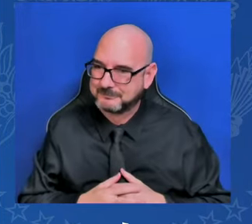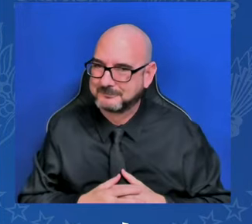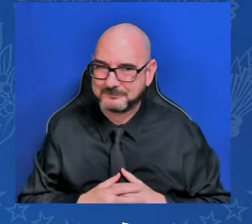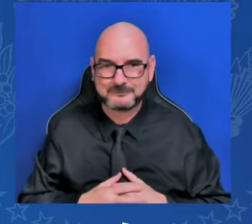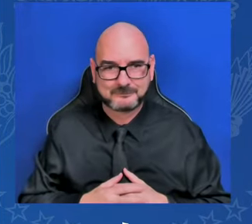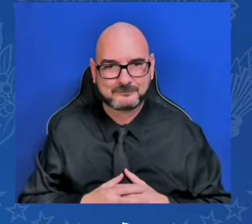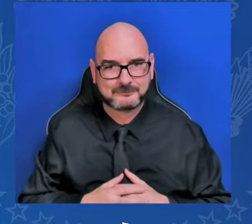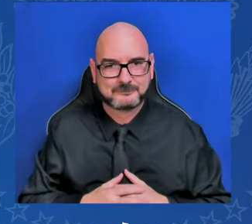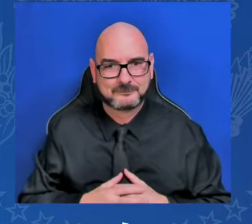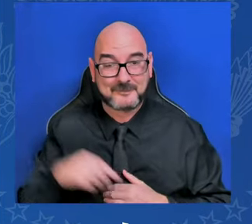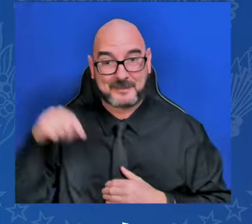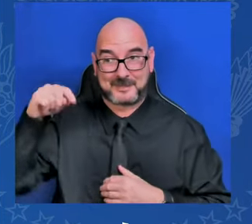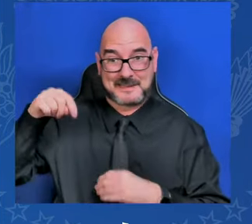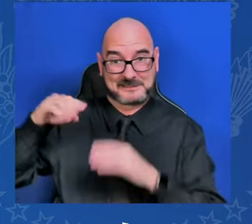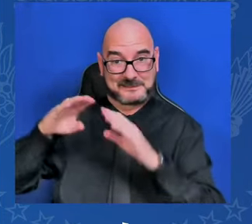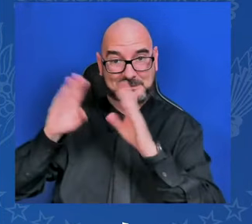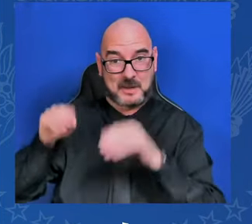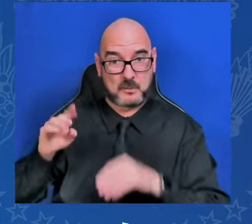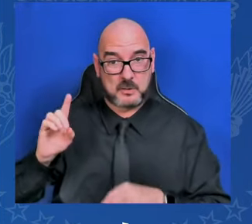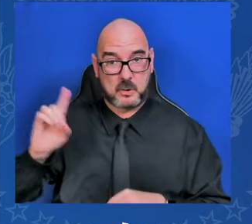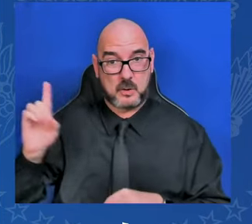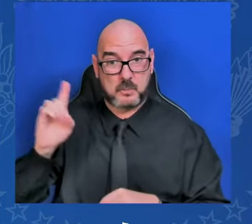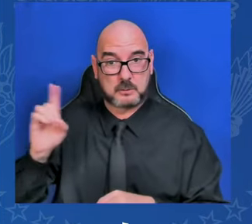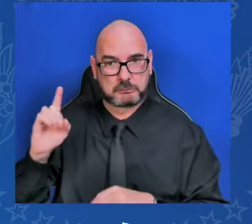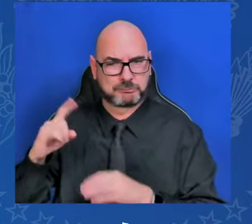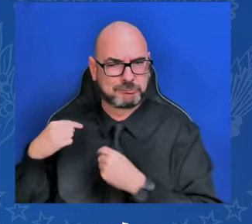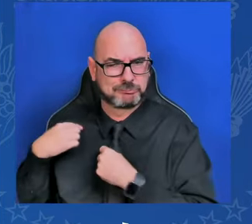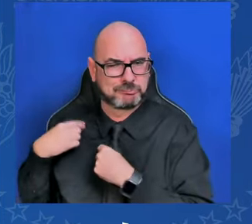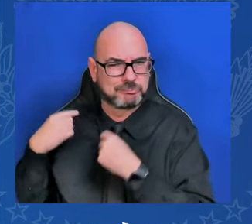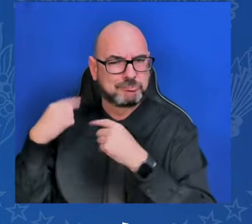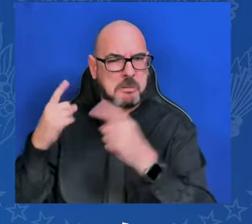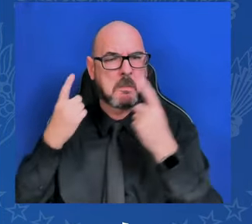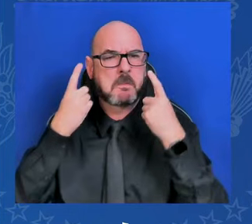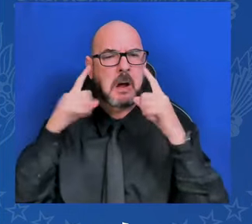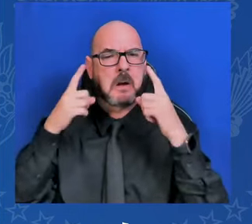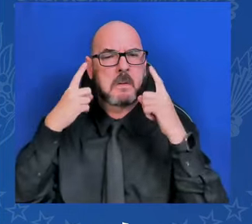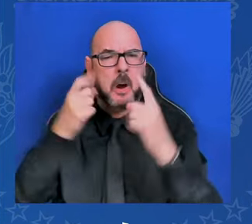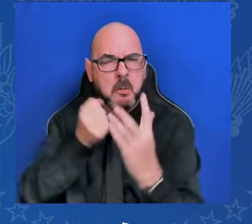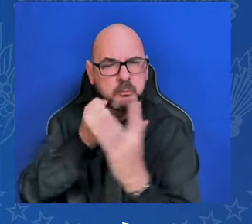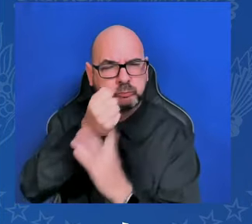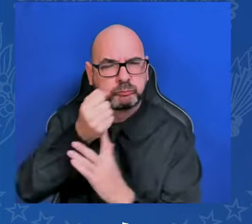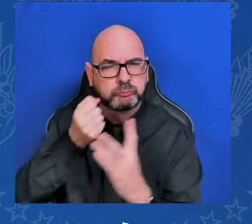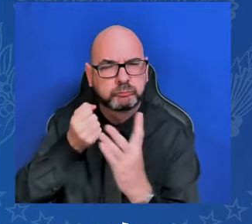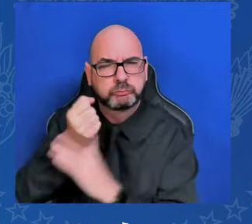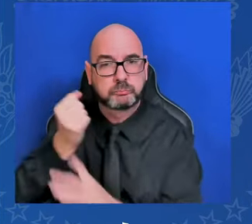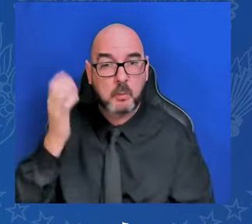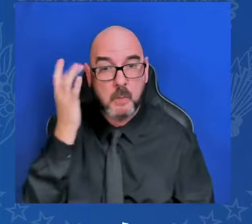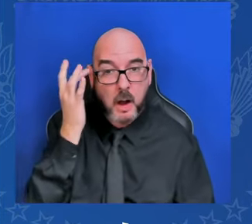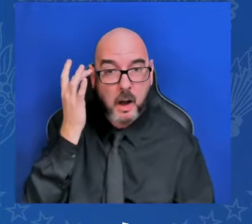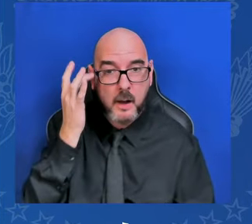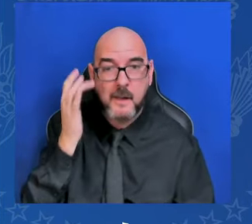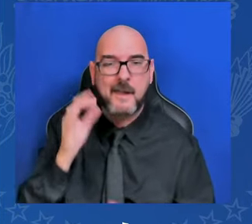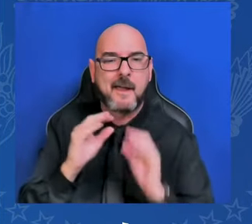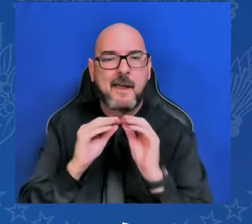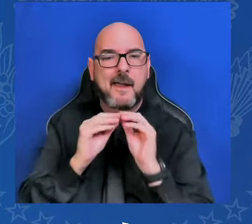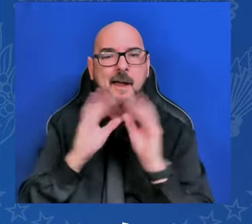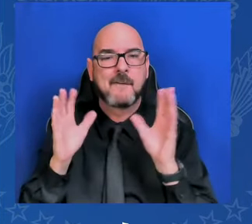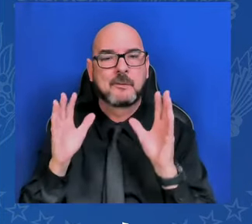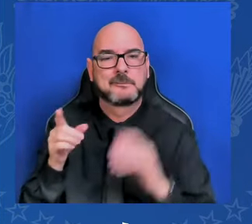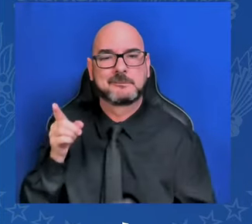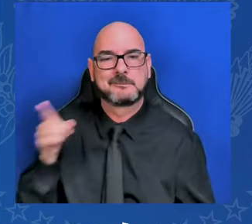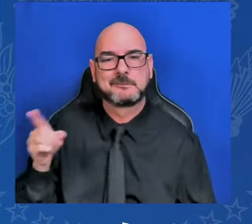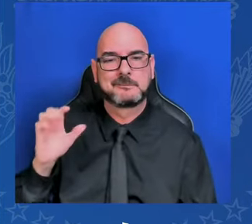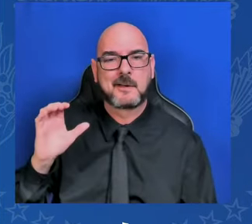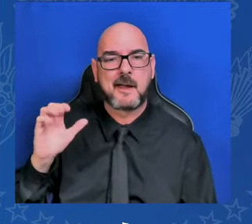been so successful is because of the close cooperation between our caucus and the White House. Specifically,